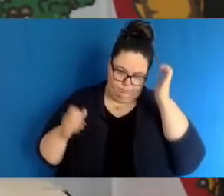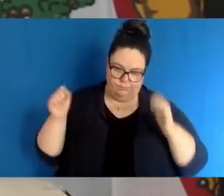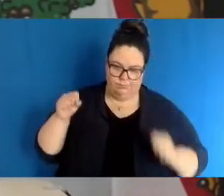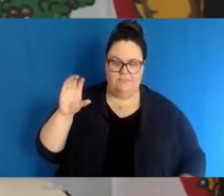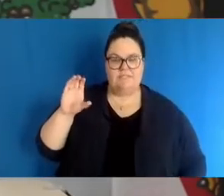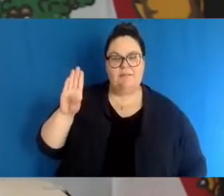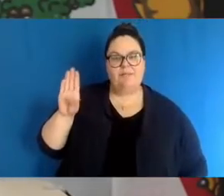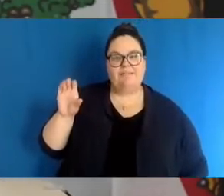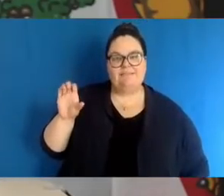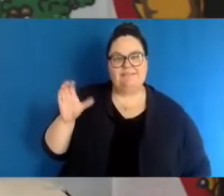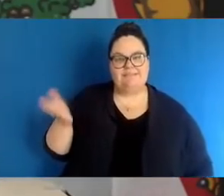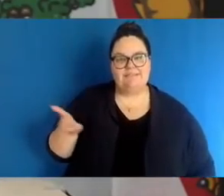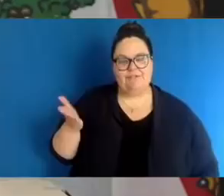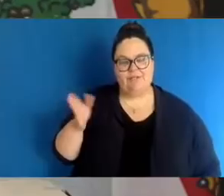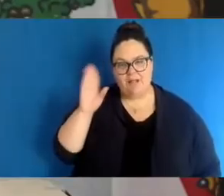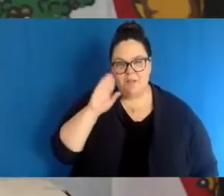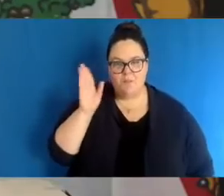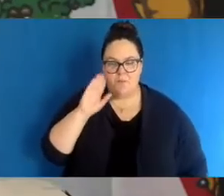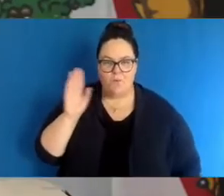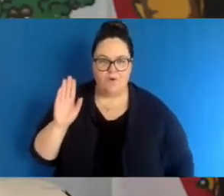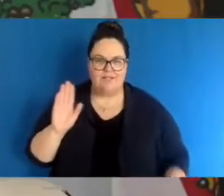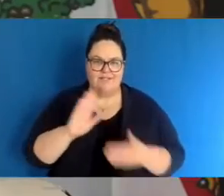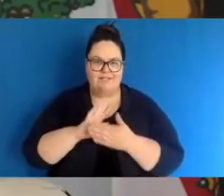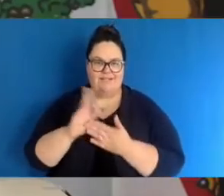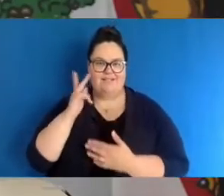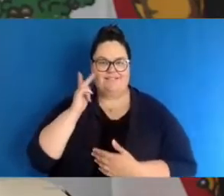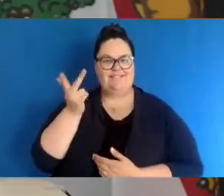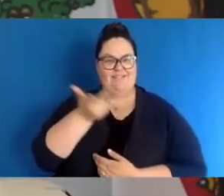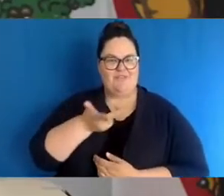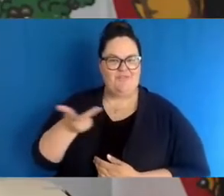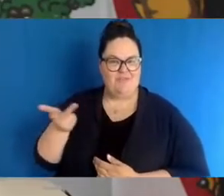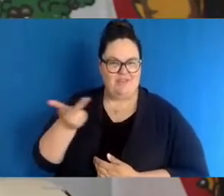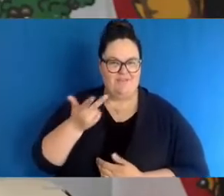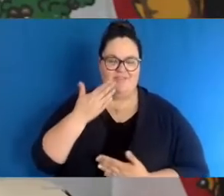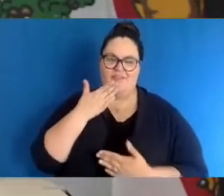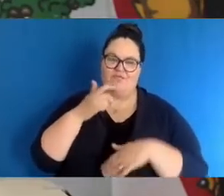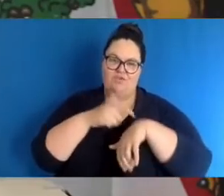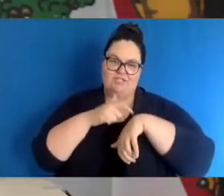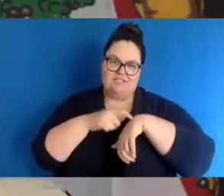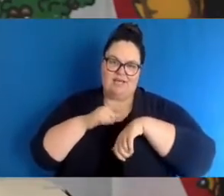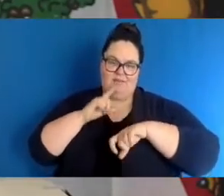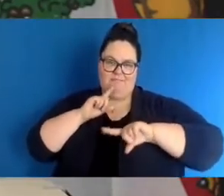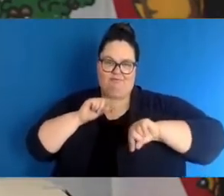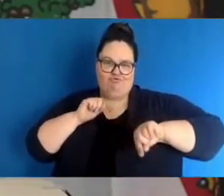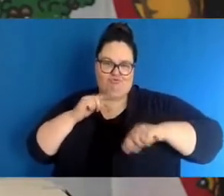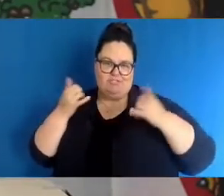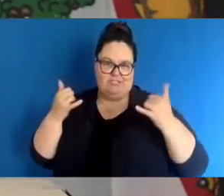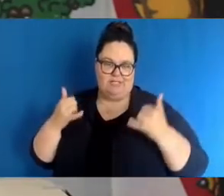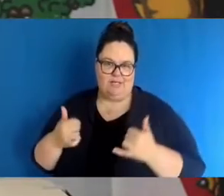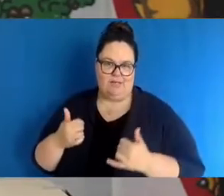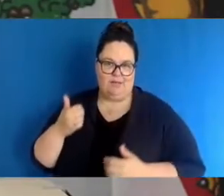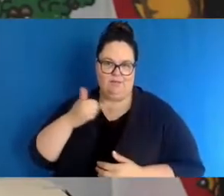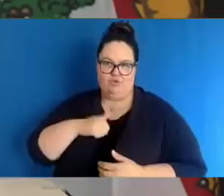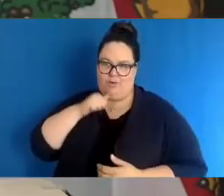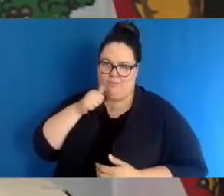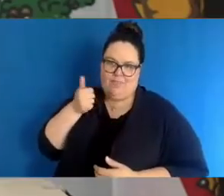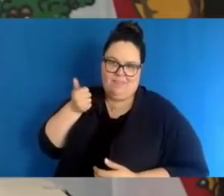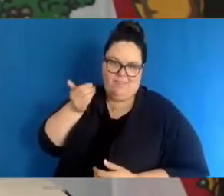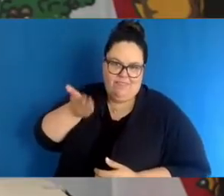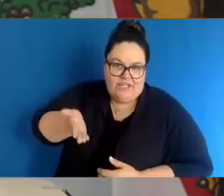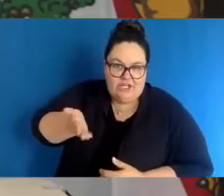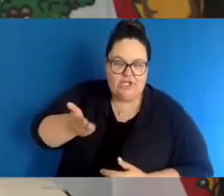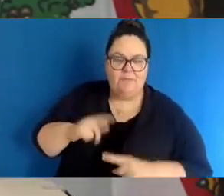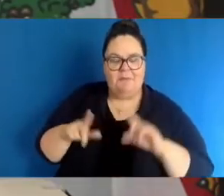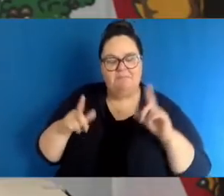CBC. Hello, nice to see all three of you, and thanks for your time and taking our questions today. Sorry I'm not in the building,